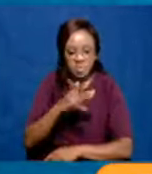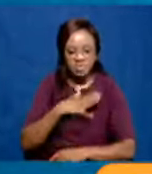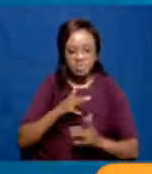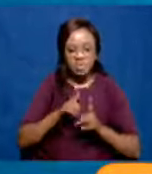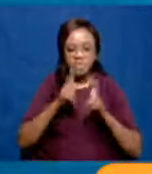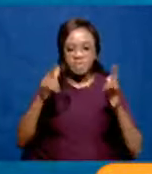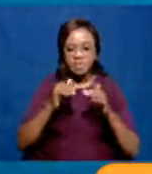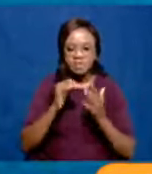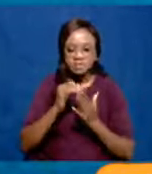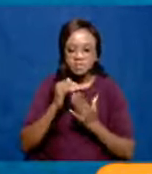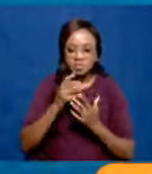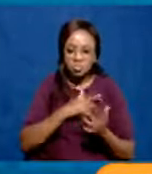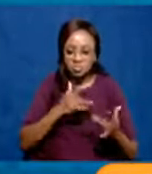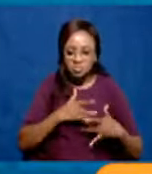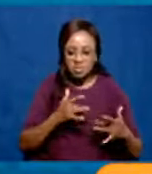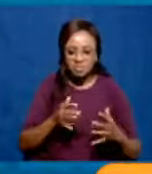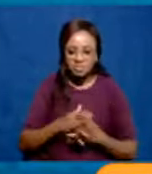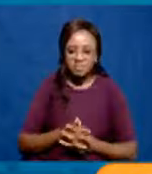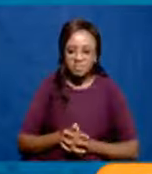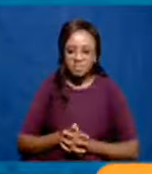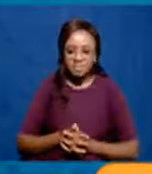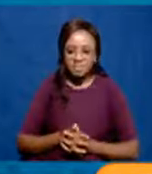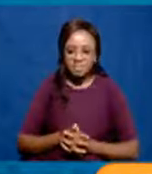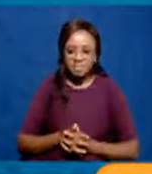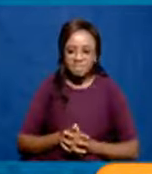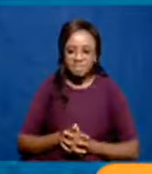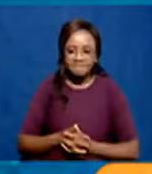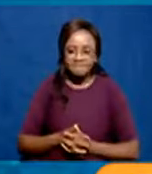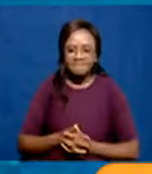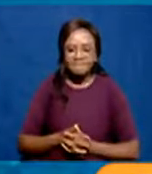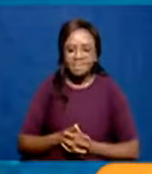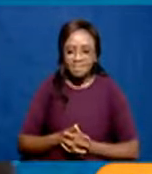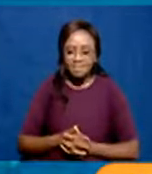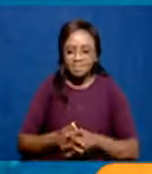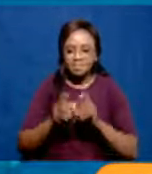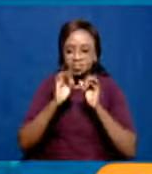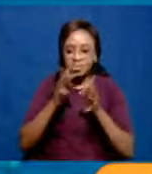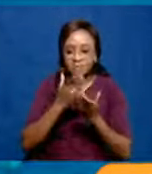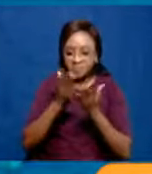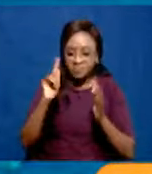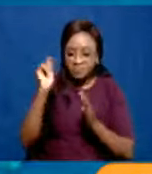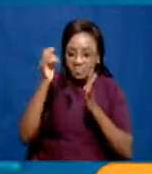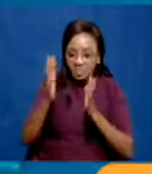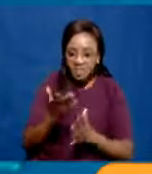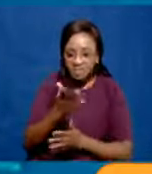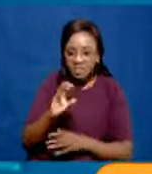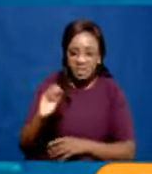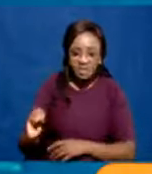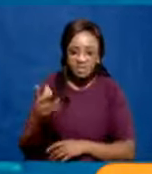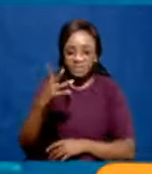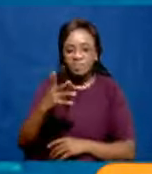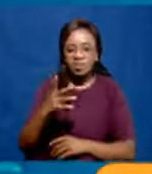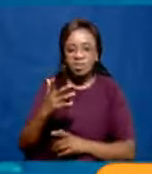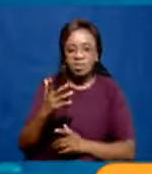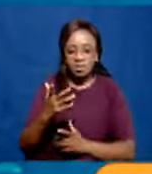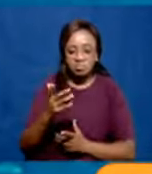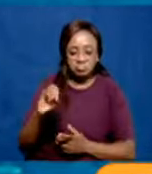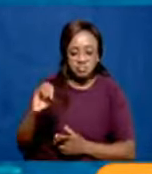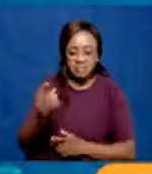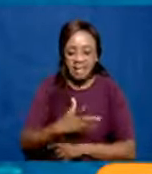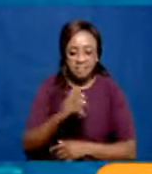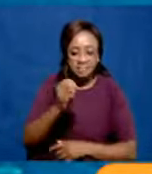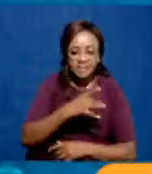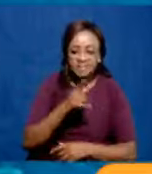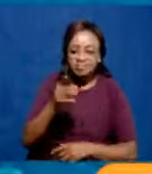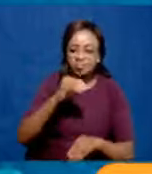concern is that the contribution framework for the Kenyans, if you are in formal sector, you have to contribute upfront annually. How